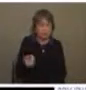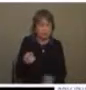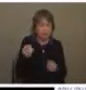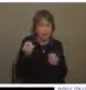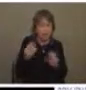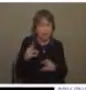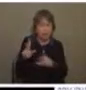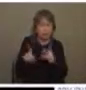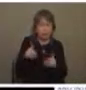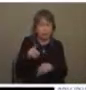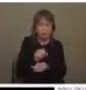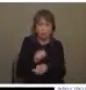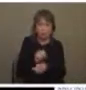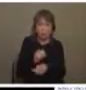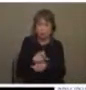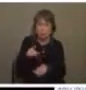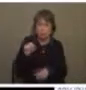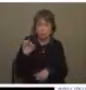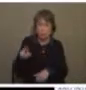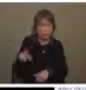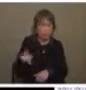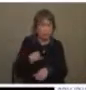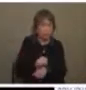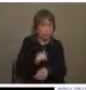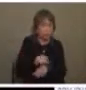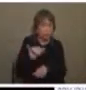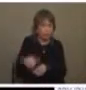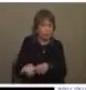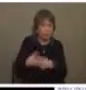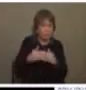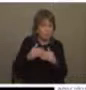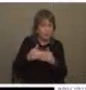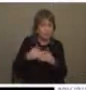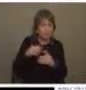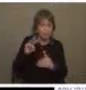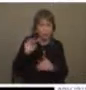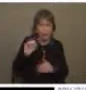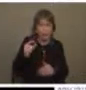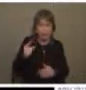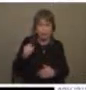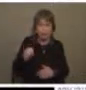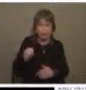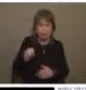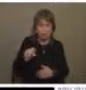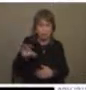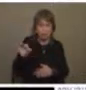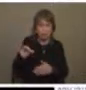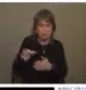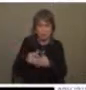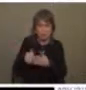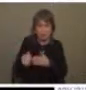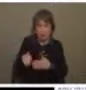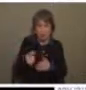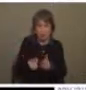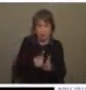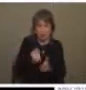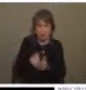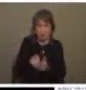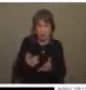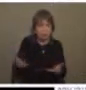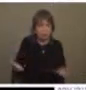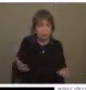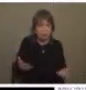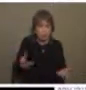of workers in Puerto Rico that are working at the minimum wage. So Puerto Rico, the problem is not that the wages are